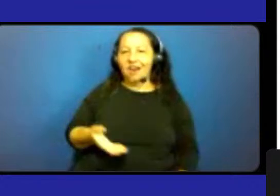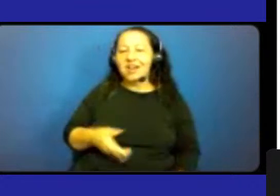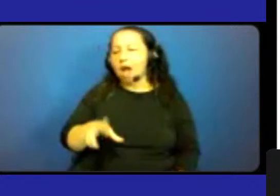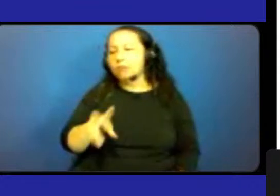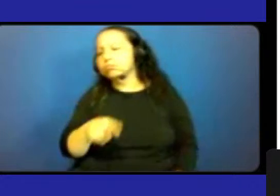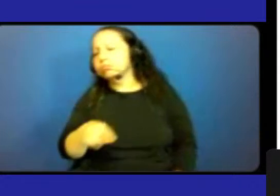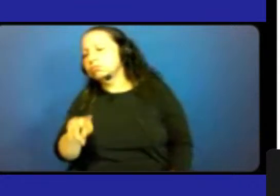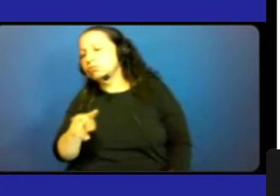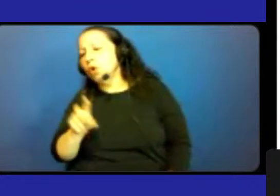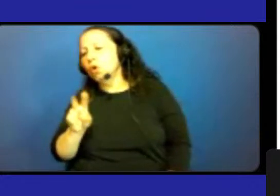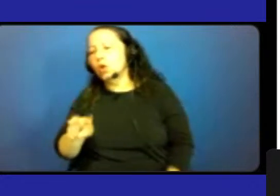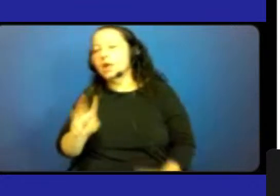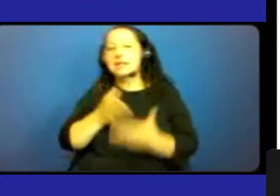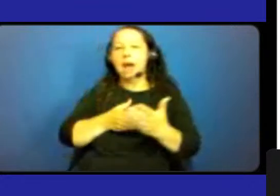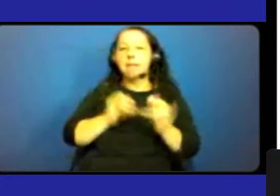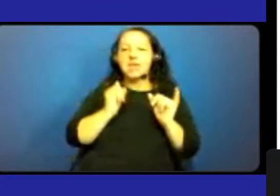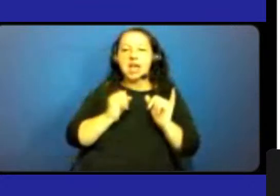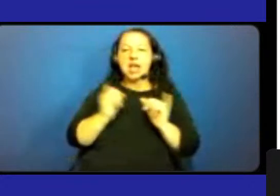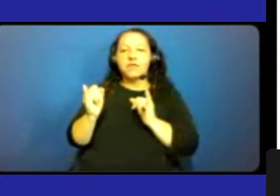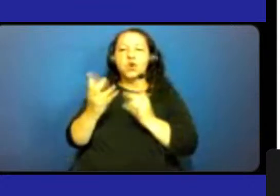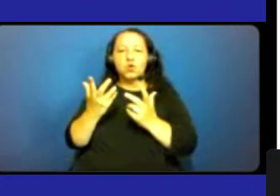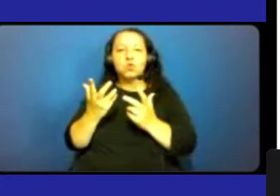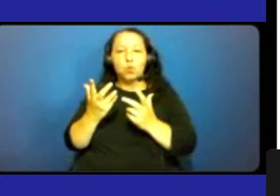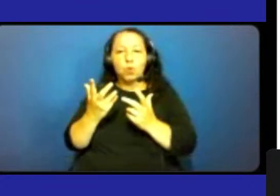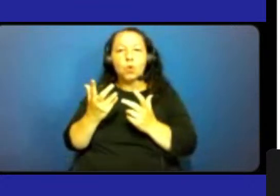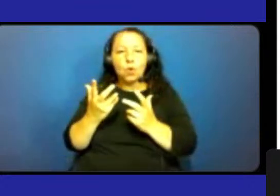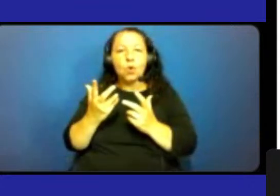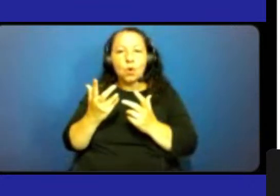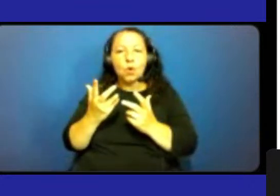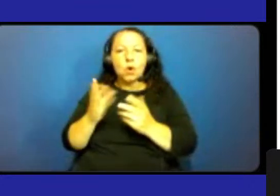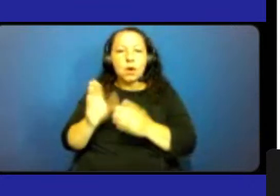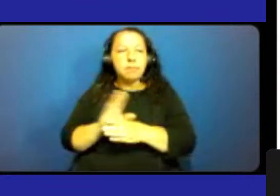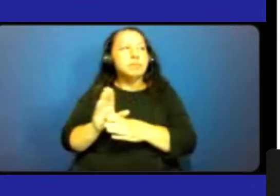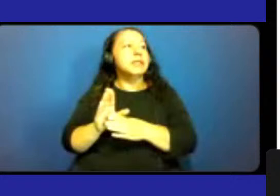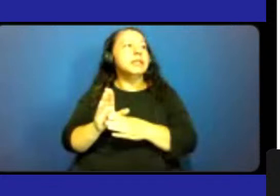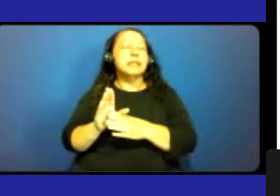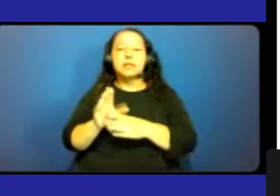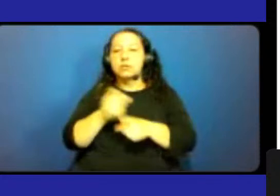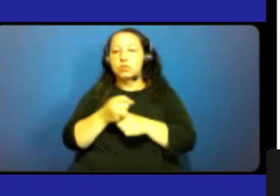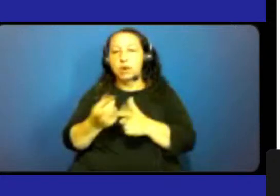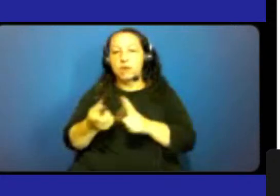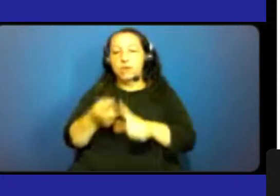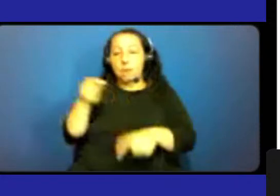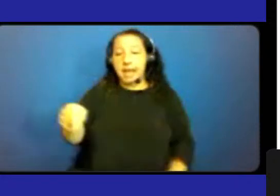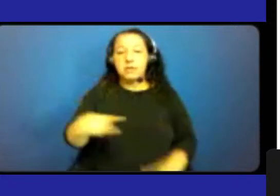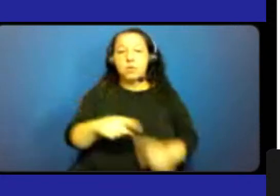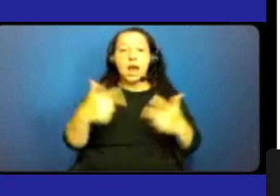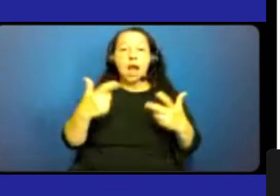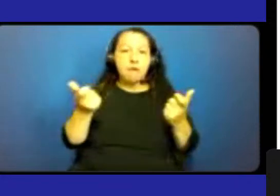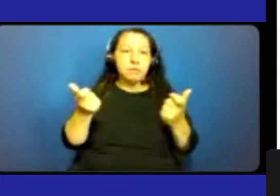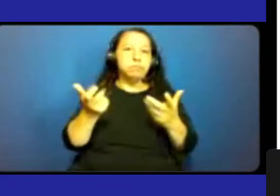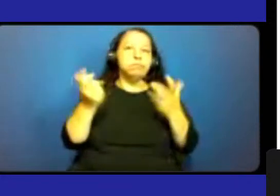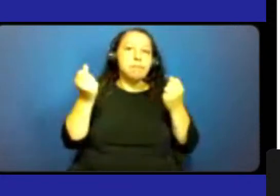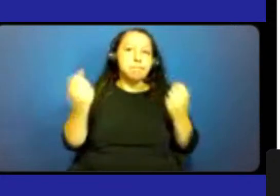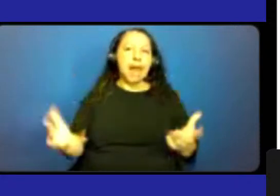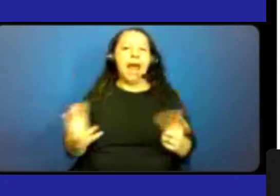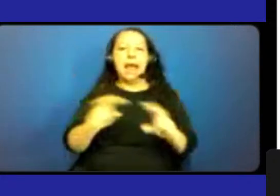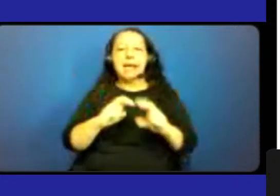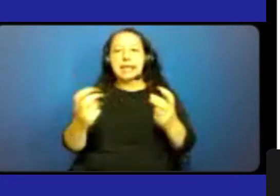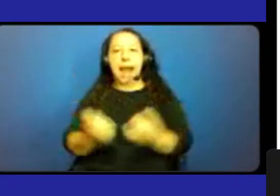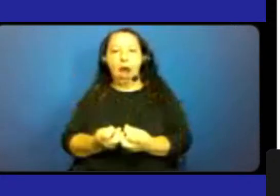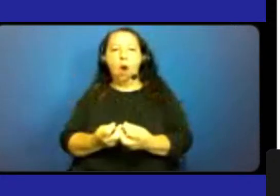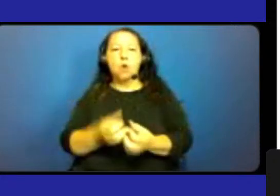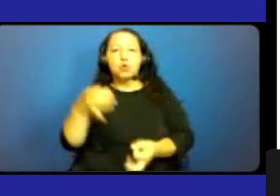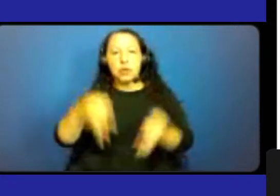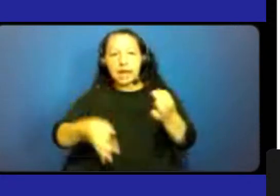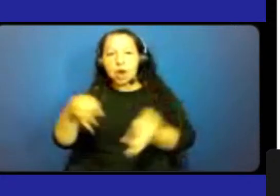appropriations that came out. And we have a whole slew of upcoming council hearings. I suppose, now that the budget is done,